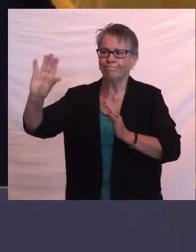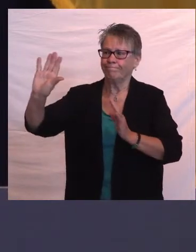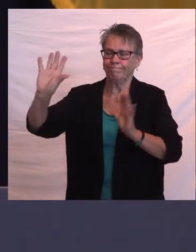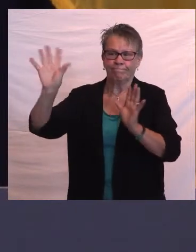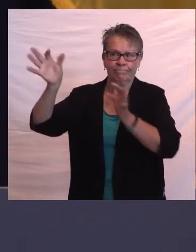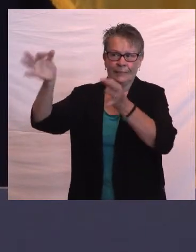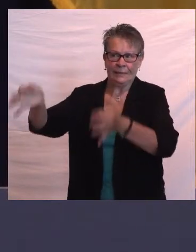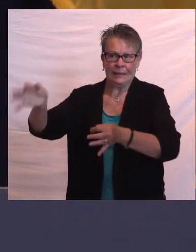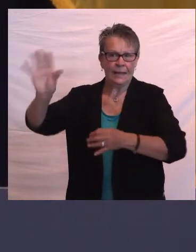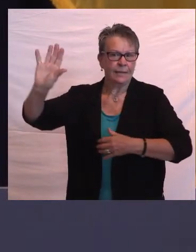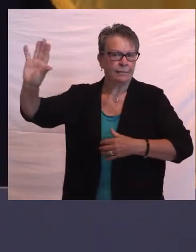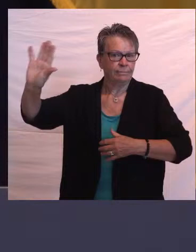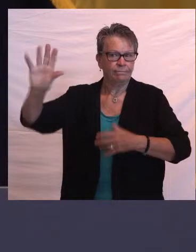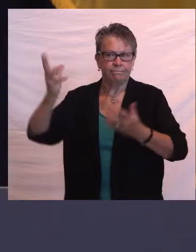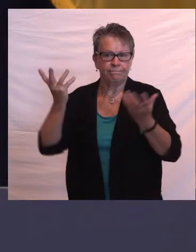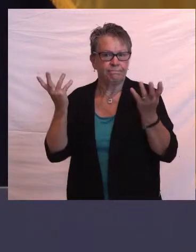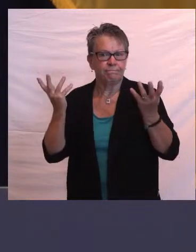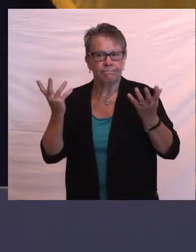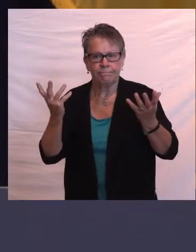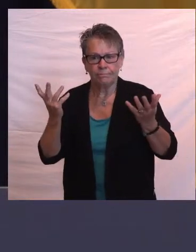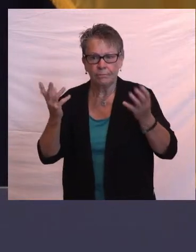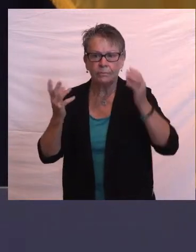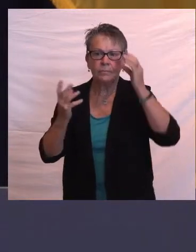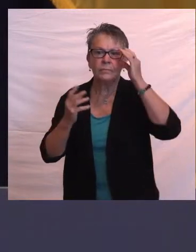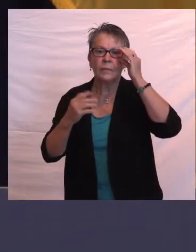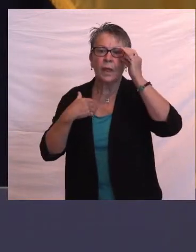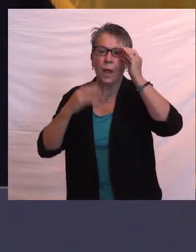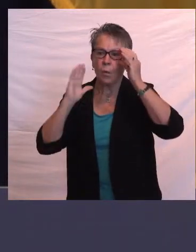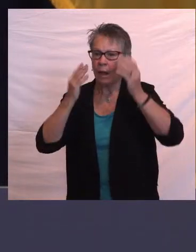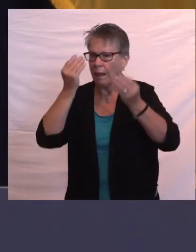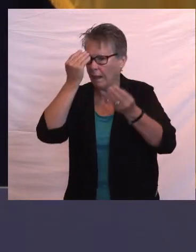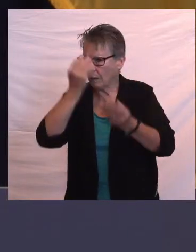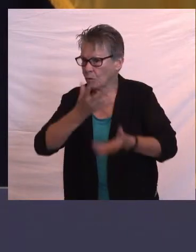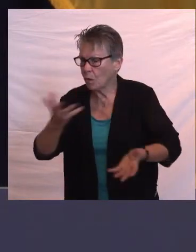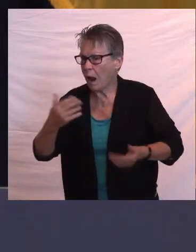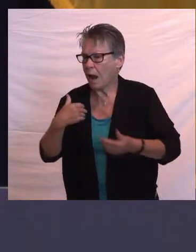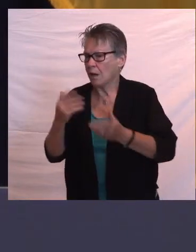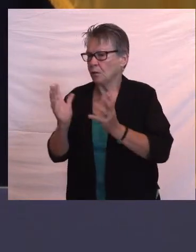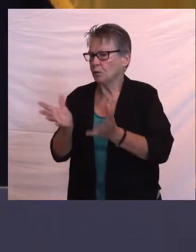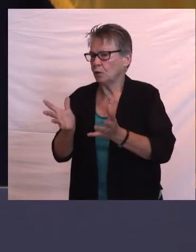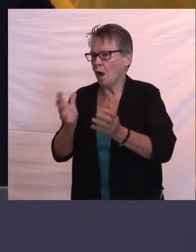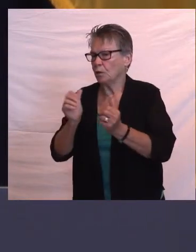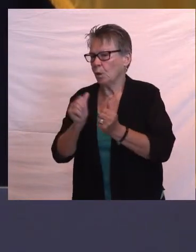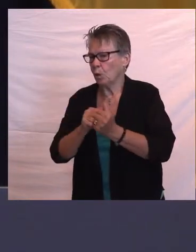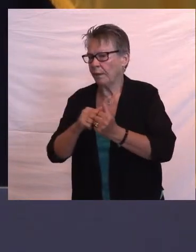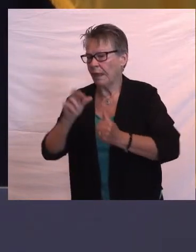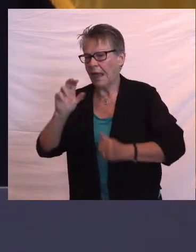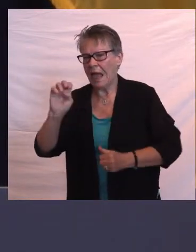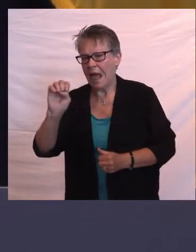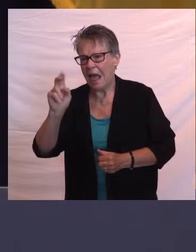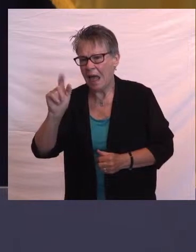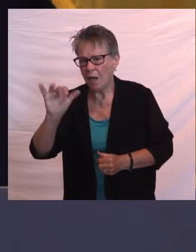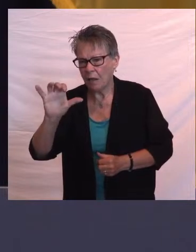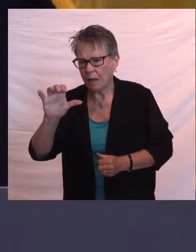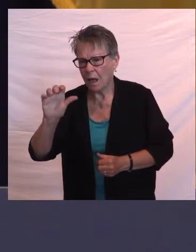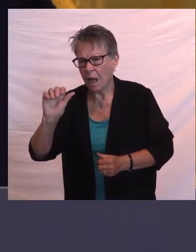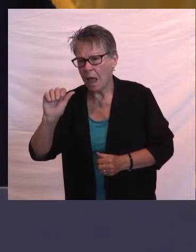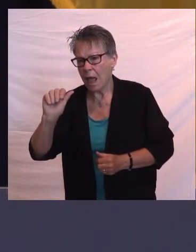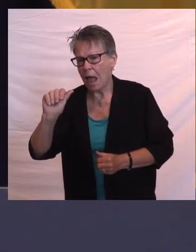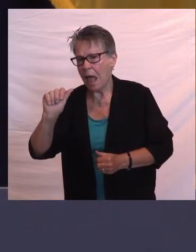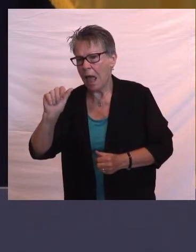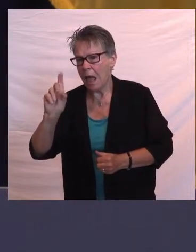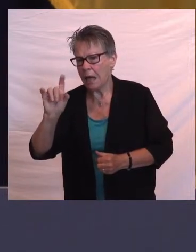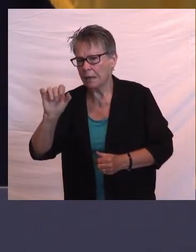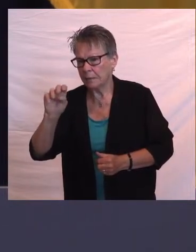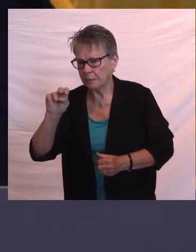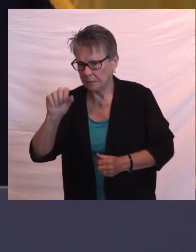a very good sit down with Eric Adams, who was candidate for mayor of New York City